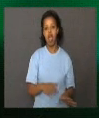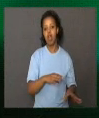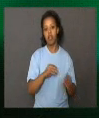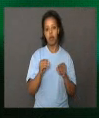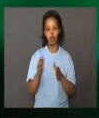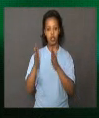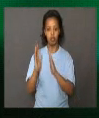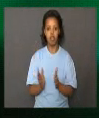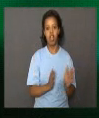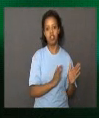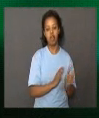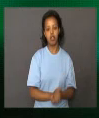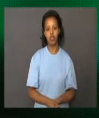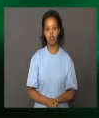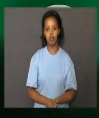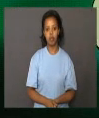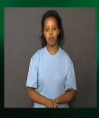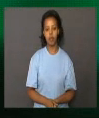Students, let's get ready.